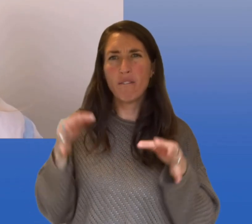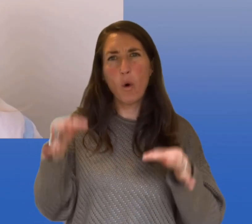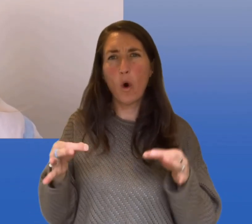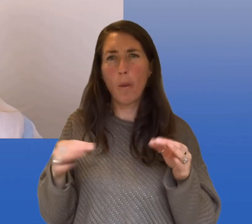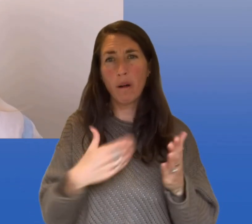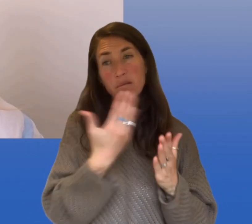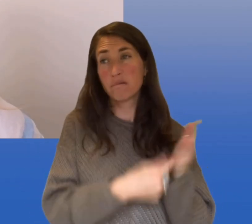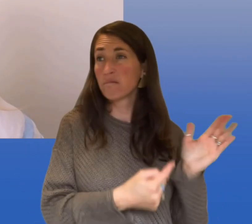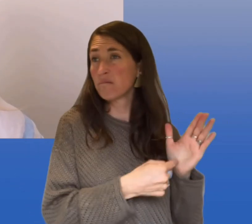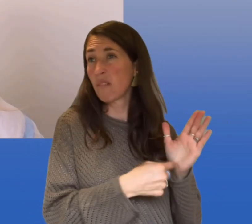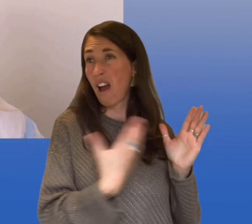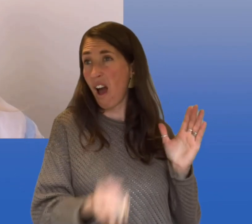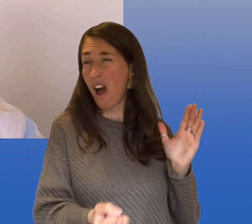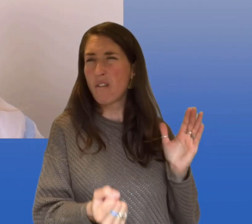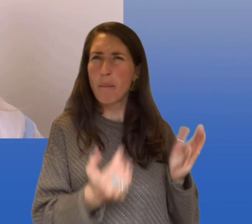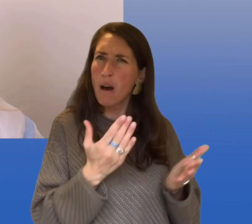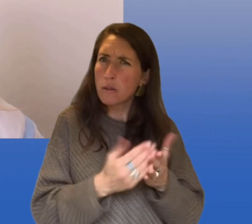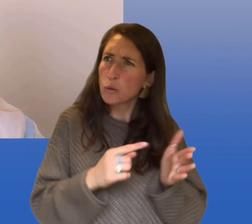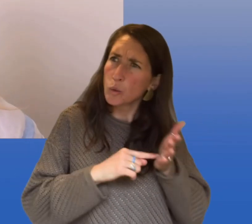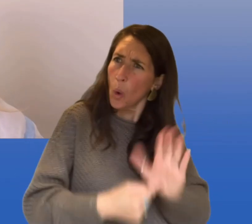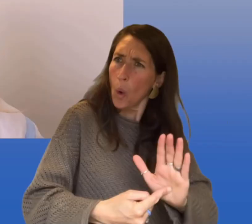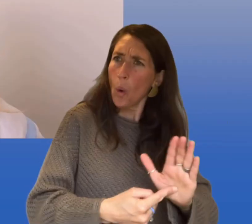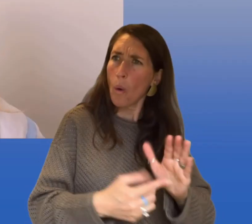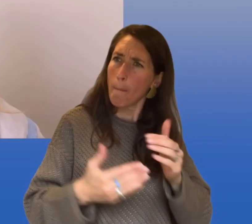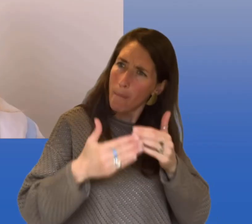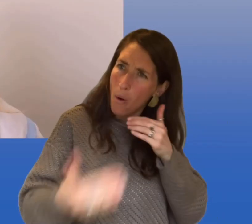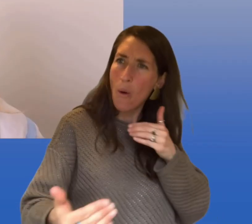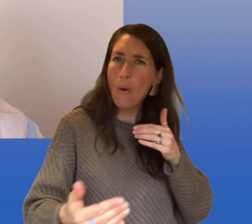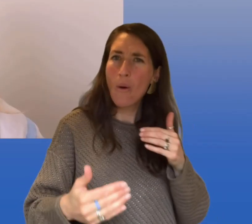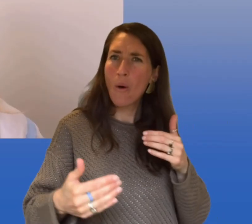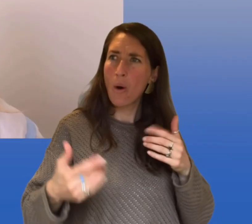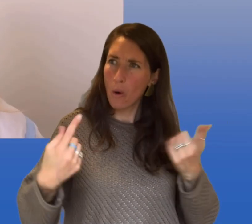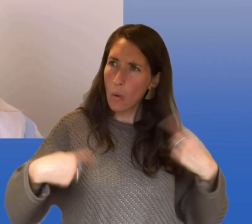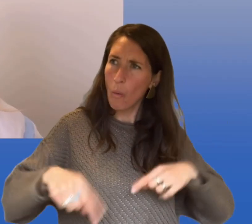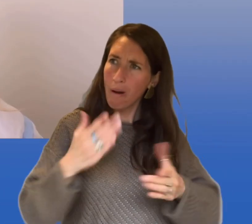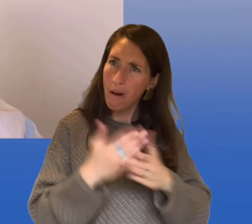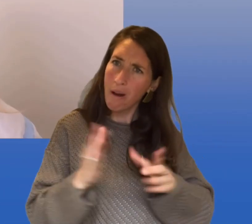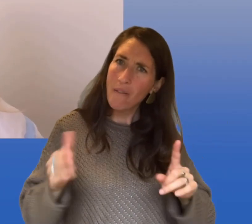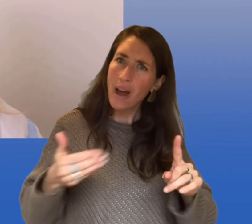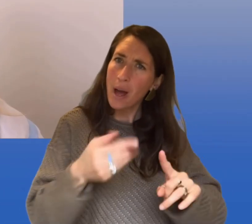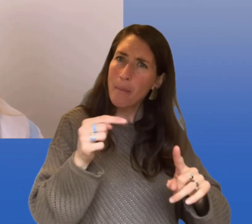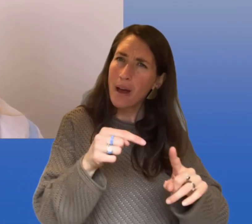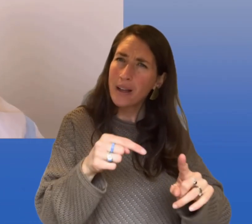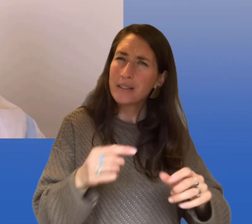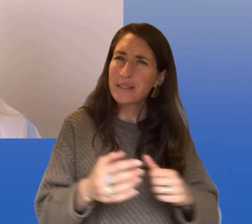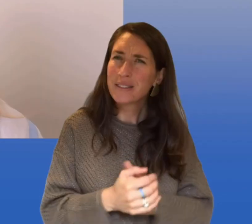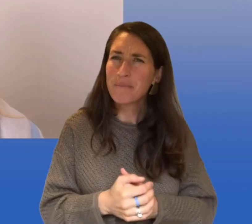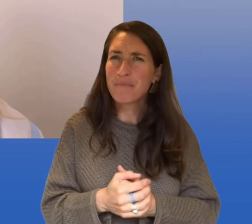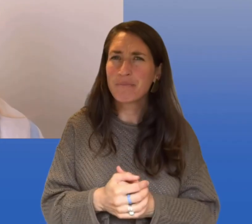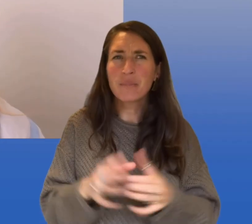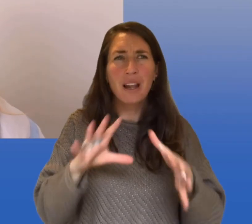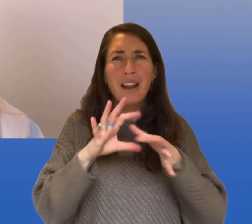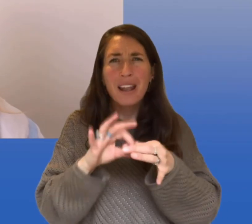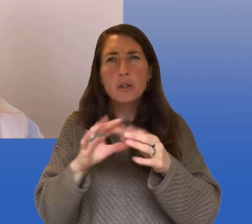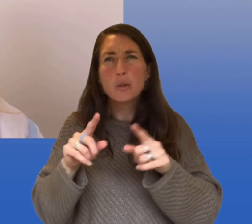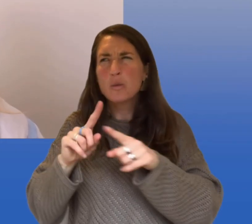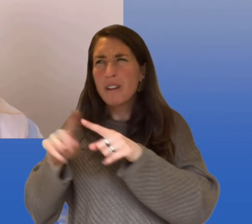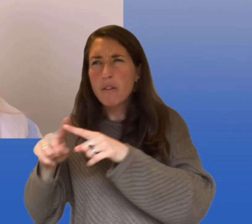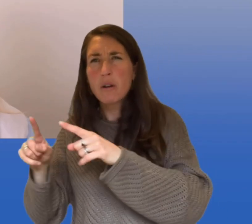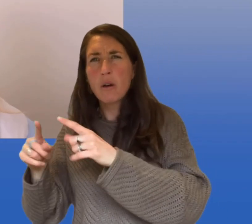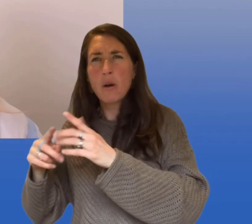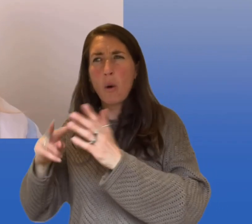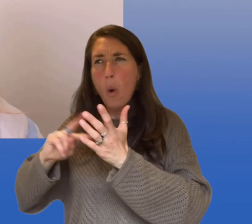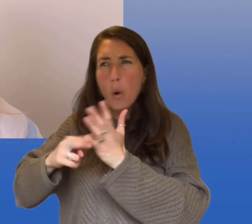and consider how we've done more than just what the report requires? And it links to things like our anchor